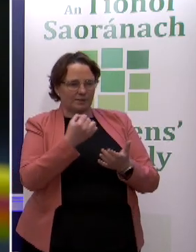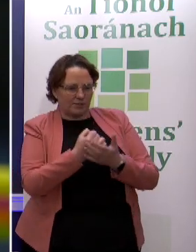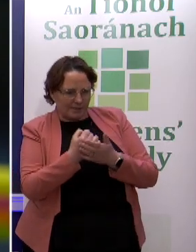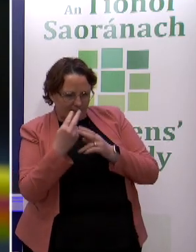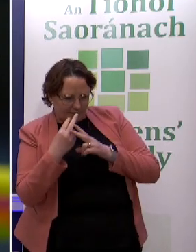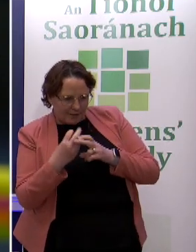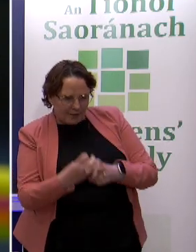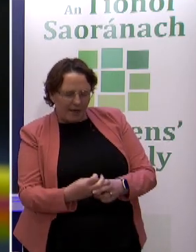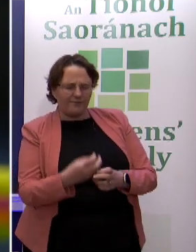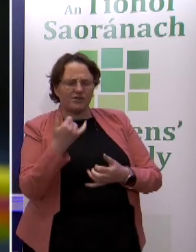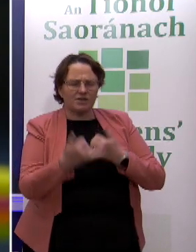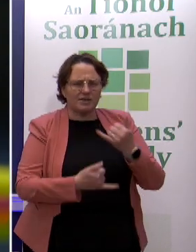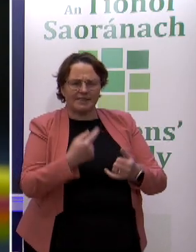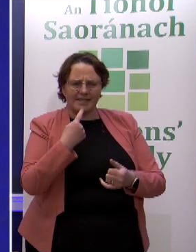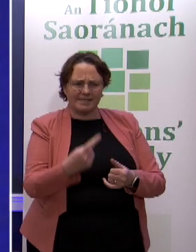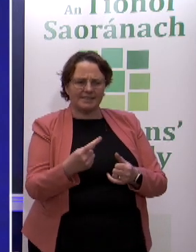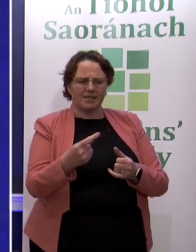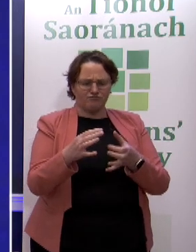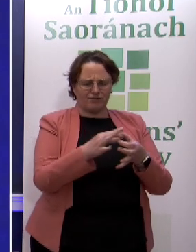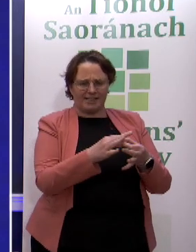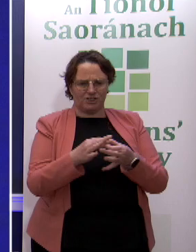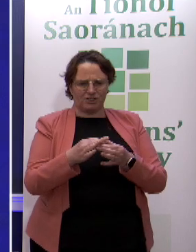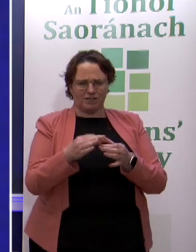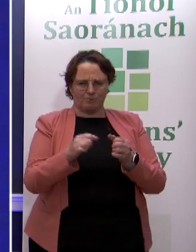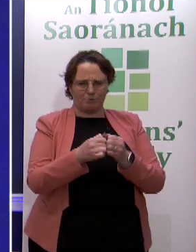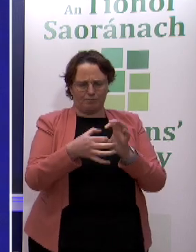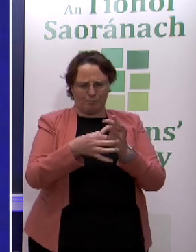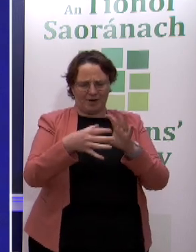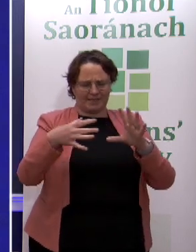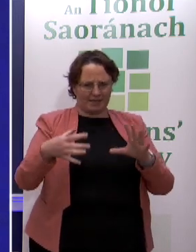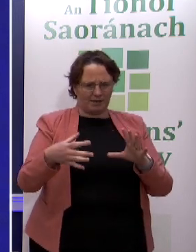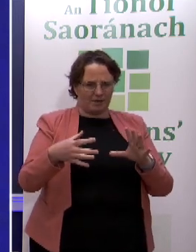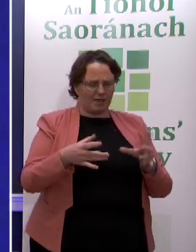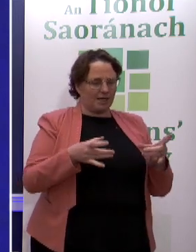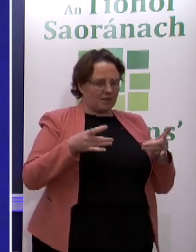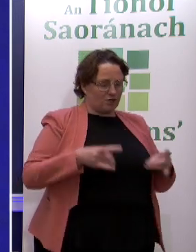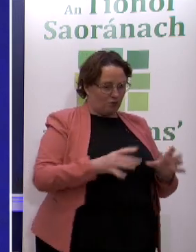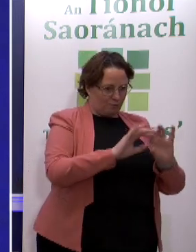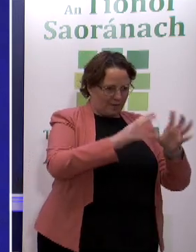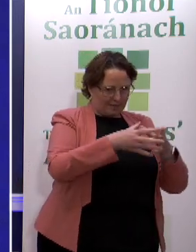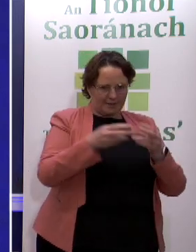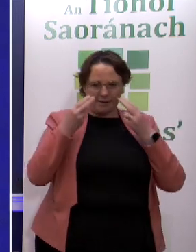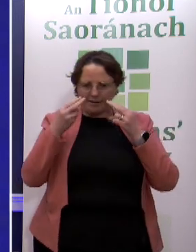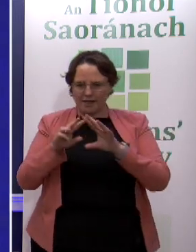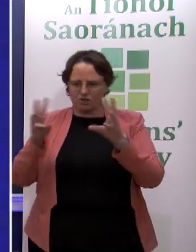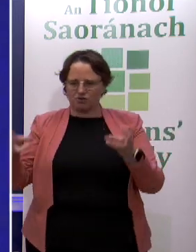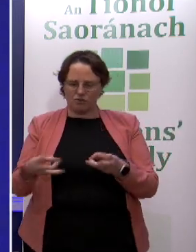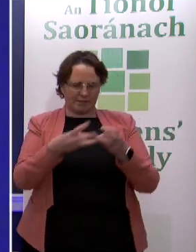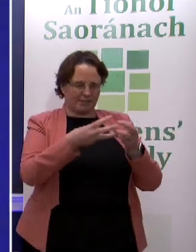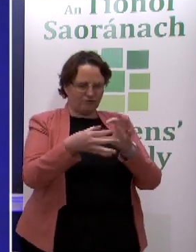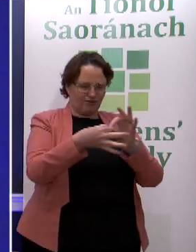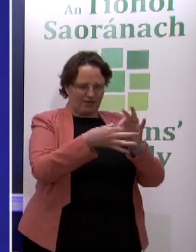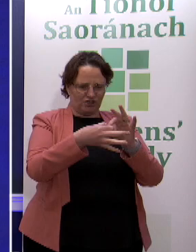this relationship, this breakdown of the relationship between humanity and the natural world puts us at